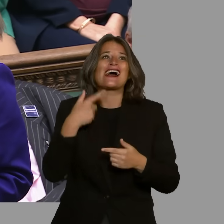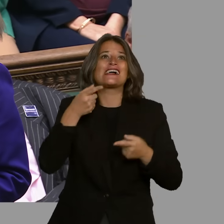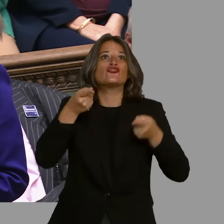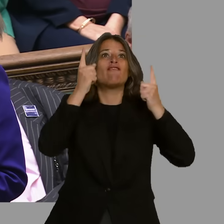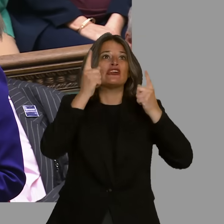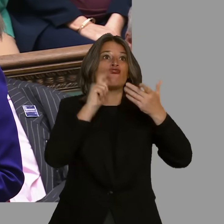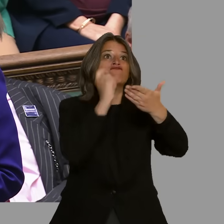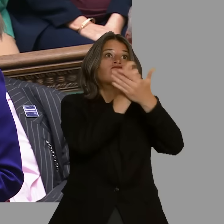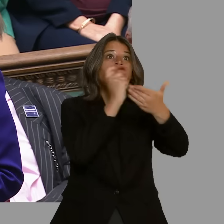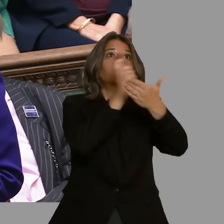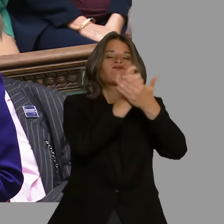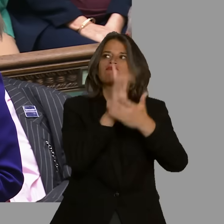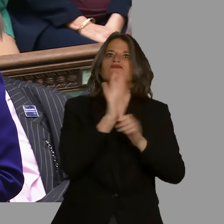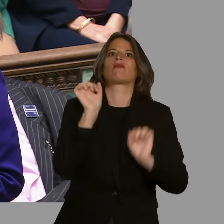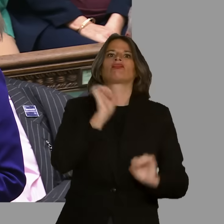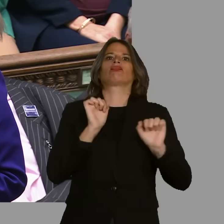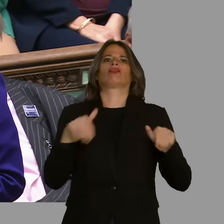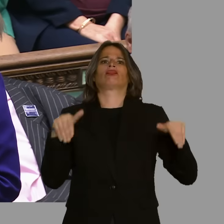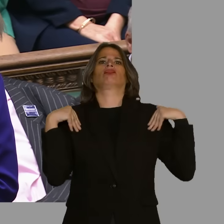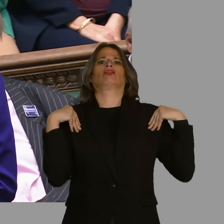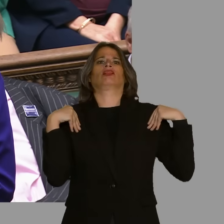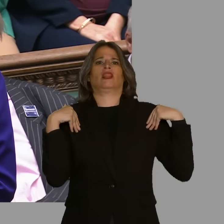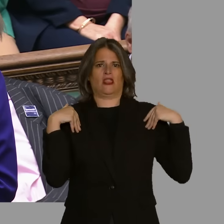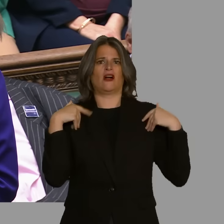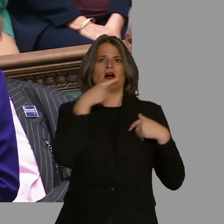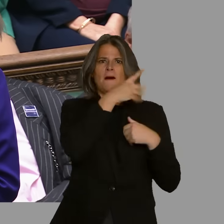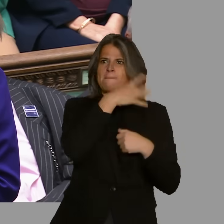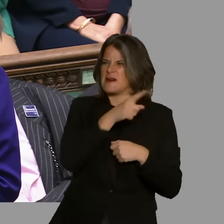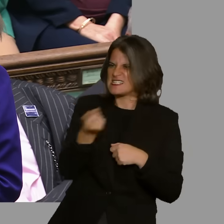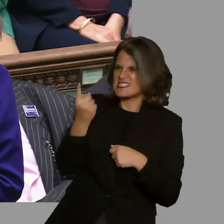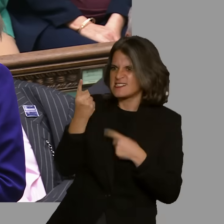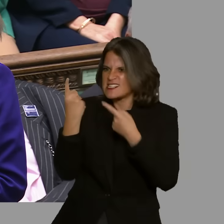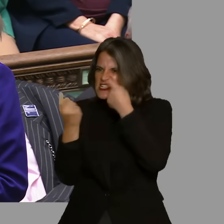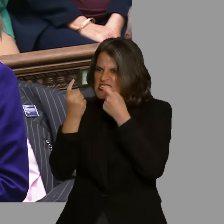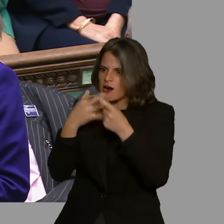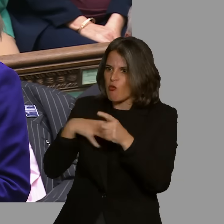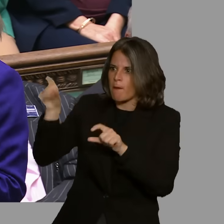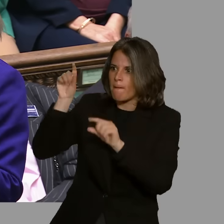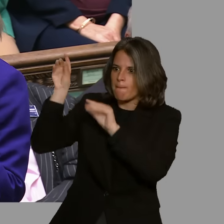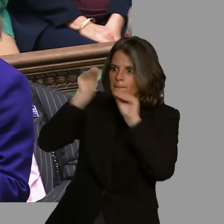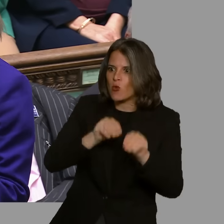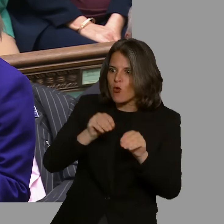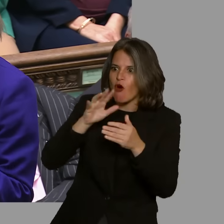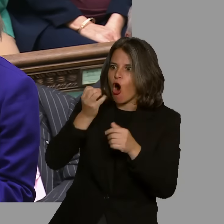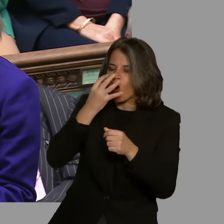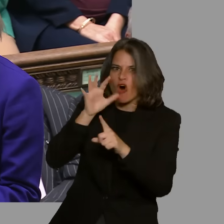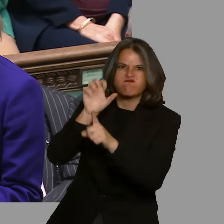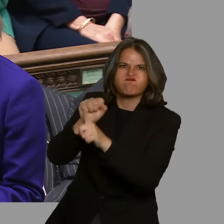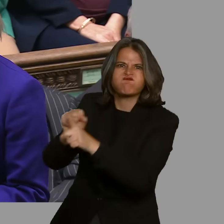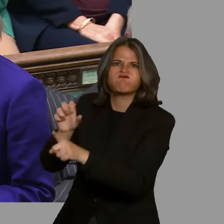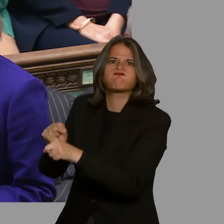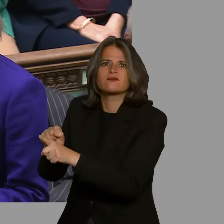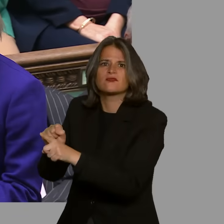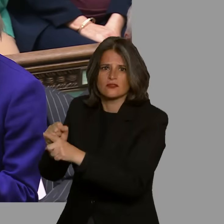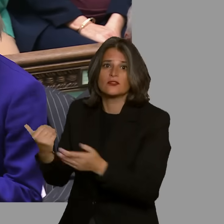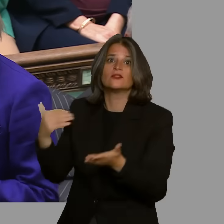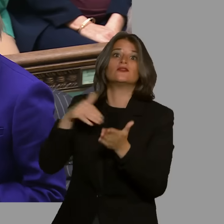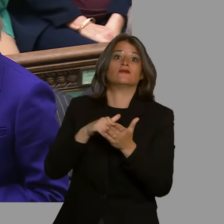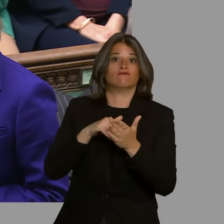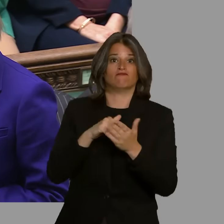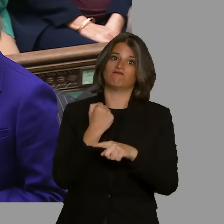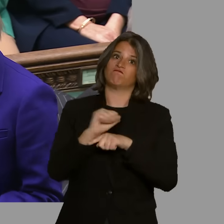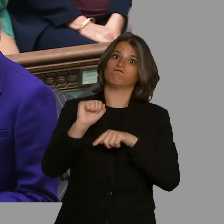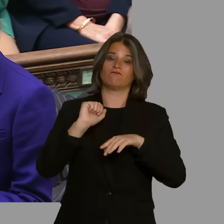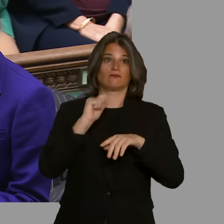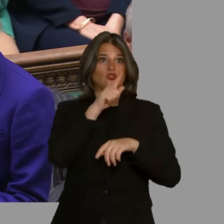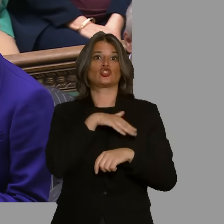Kongers are starting to ask whether the Prime Minister is trading away their security and safety in our communities for a